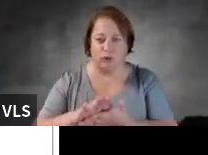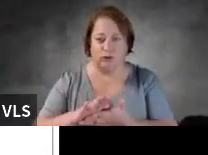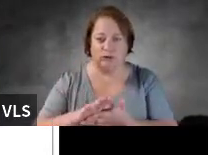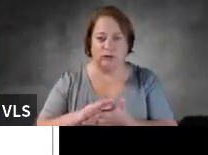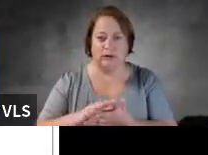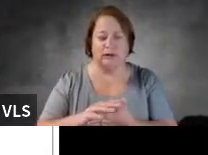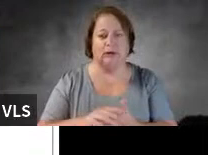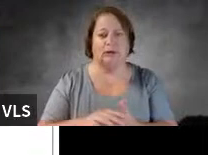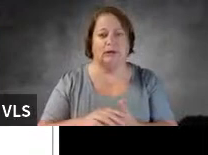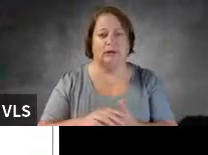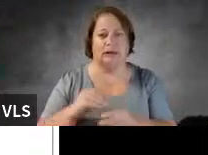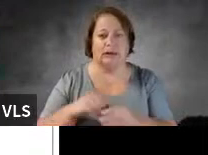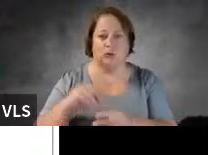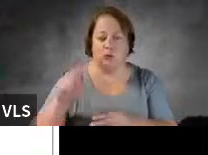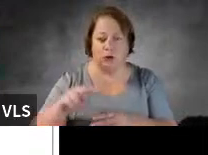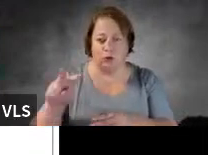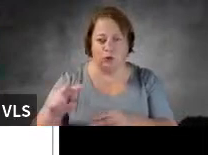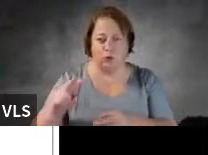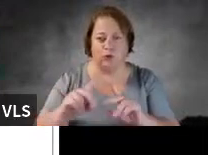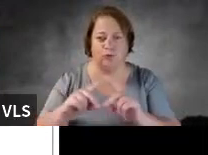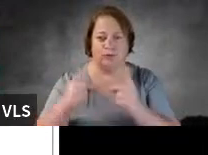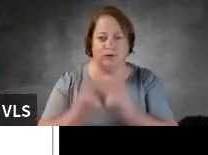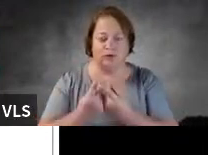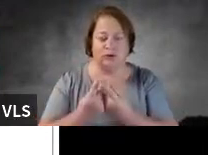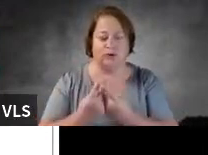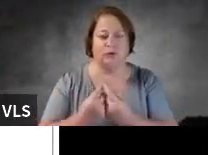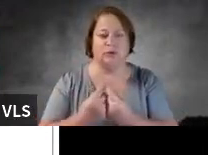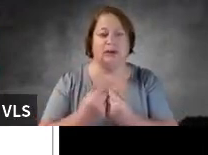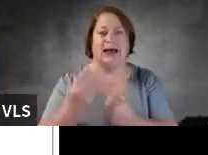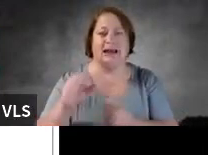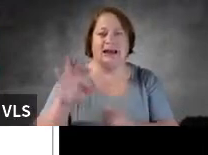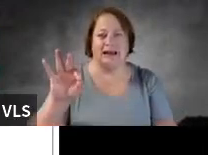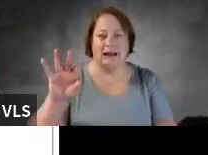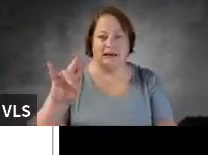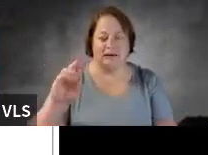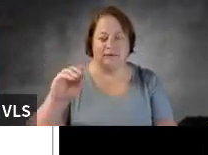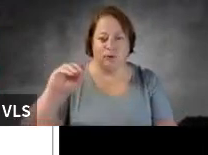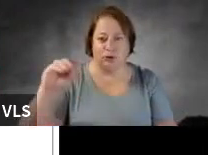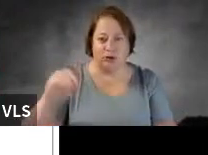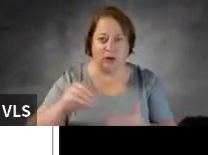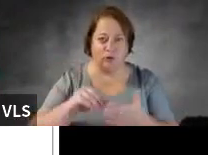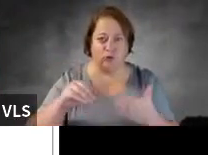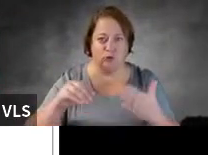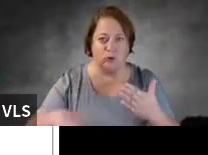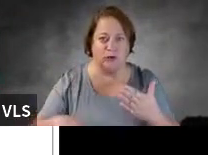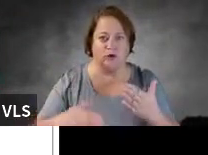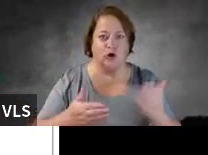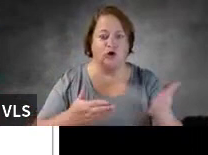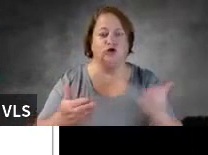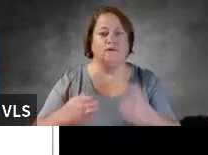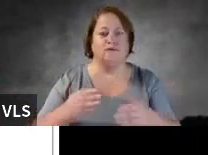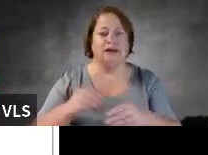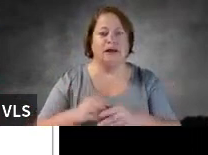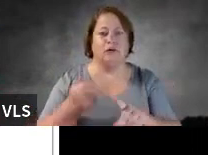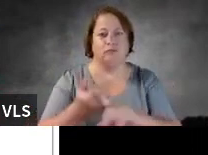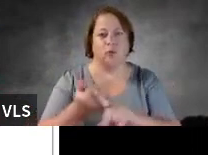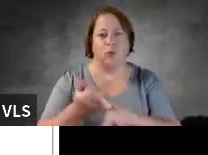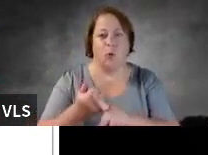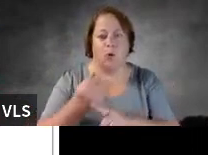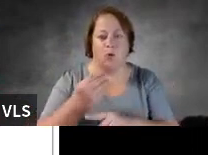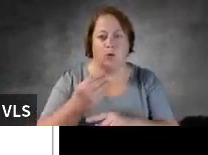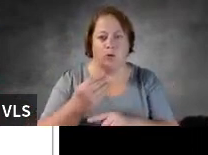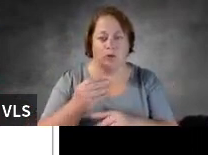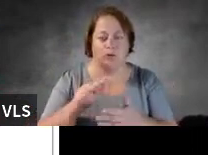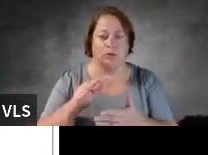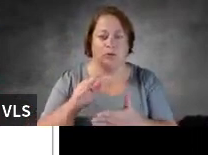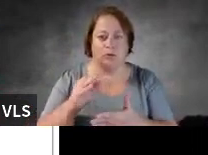in the 22 county school districts, and 97% of the students are served in their own home,